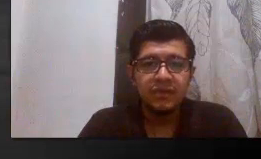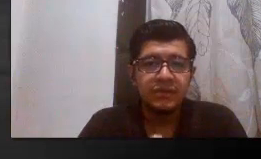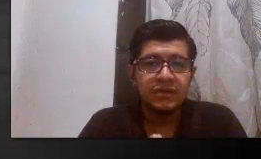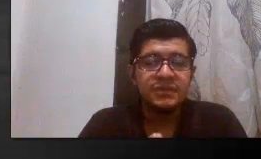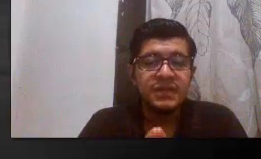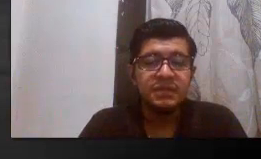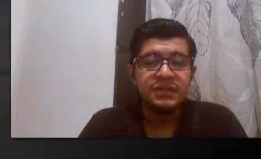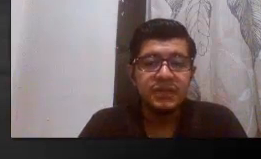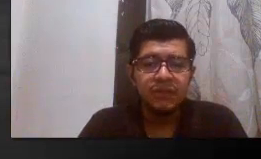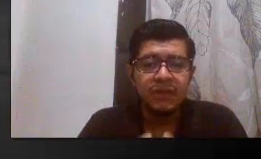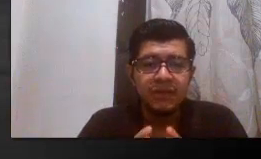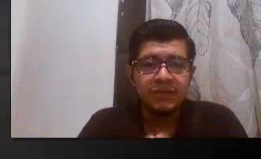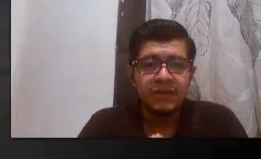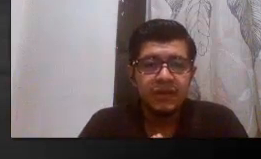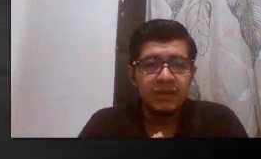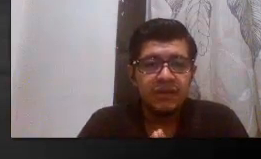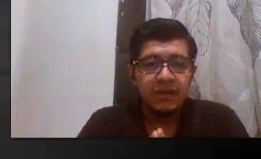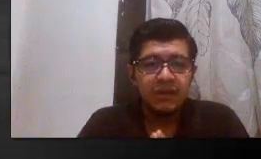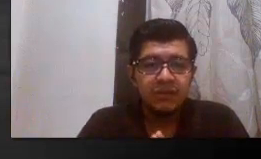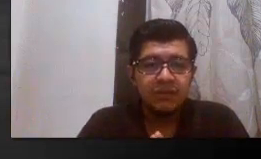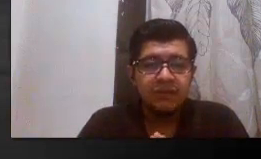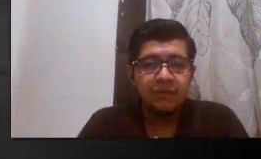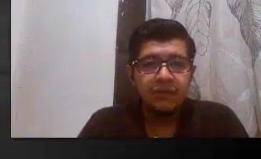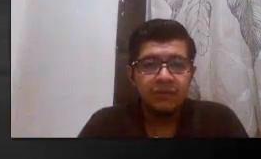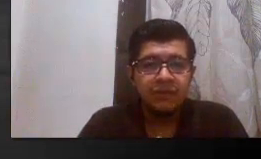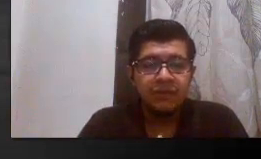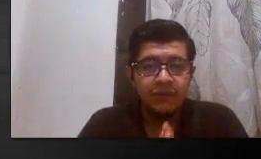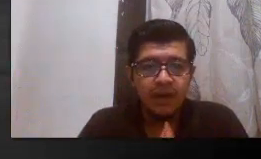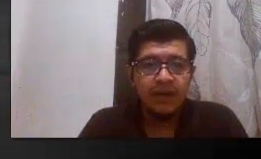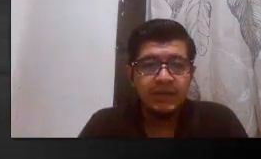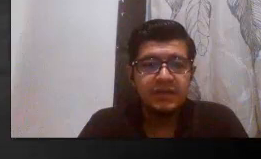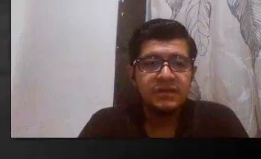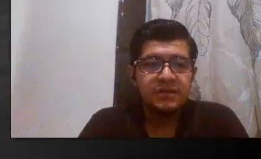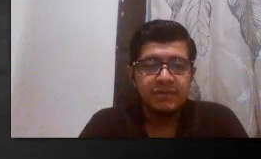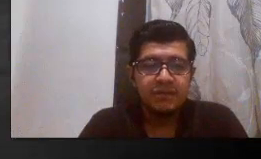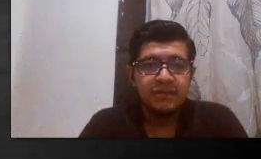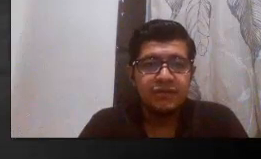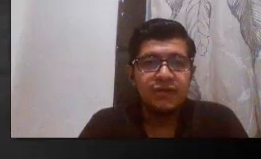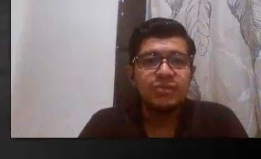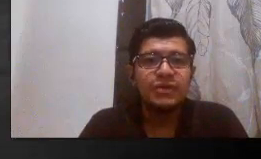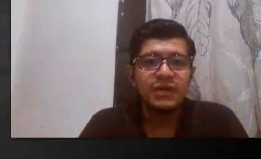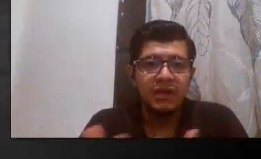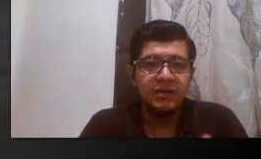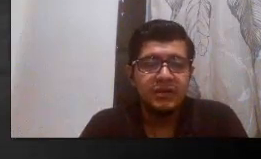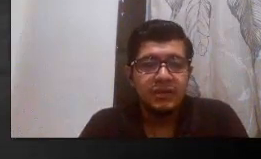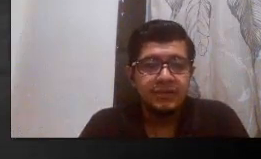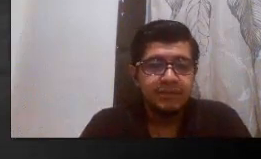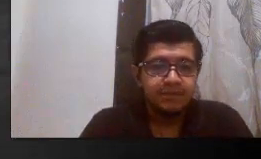expressions or some symbols that we use in order for us to